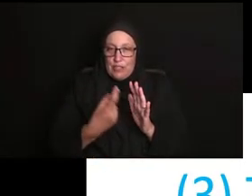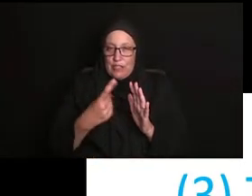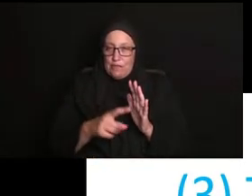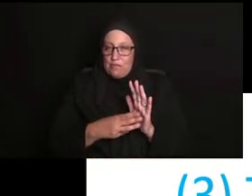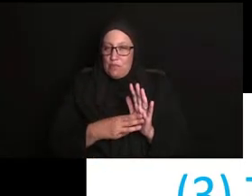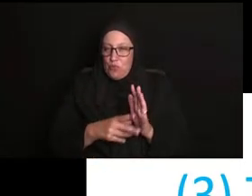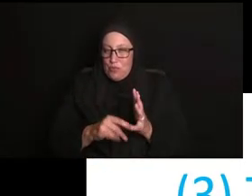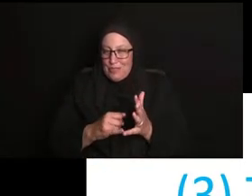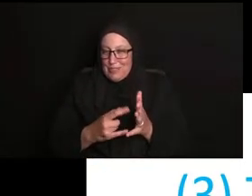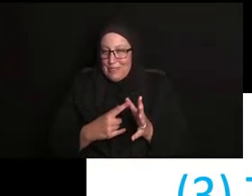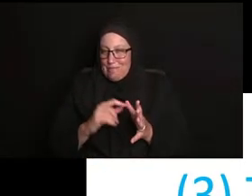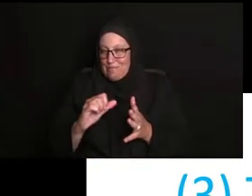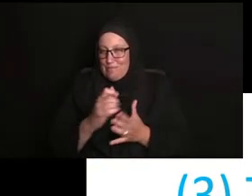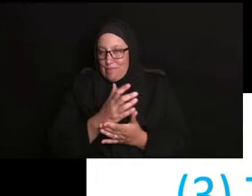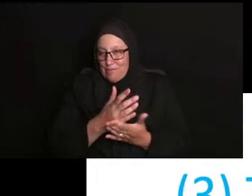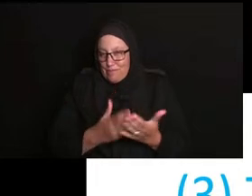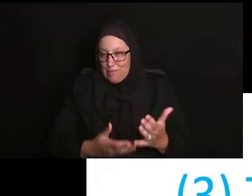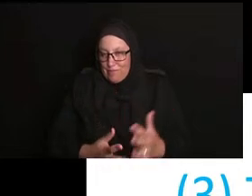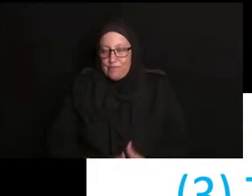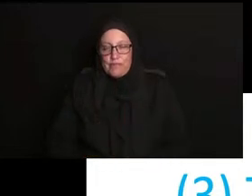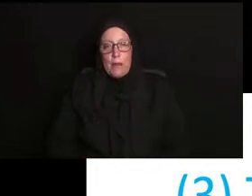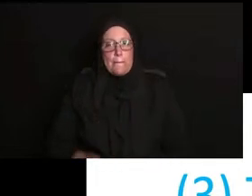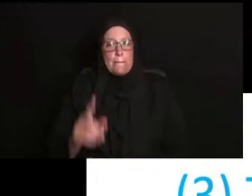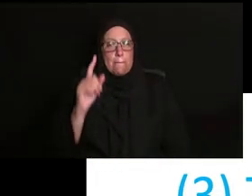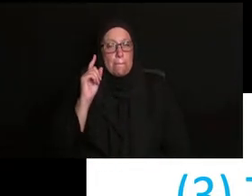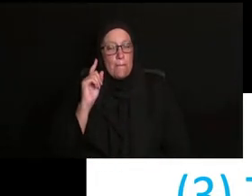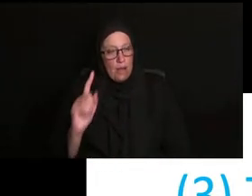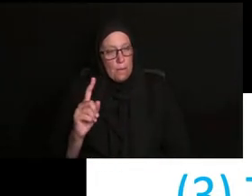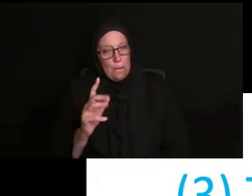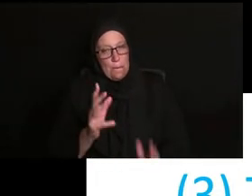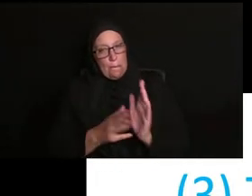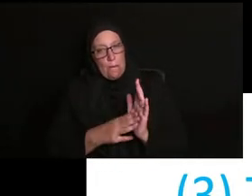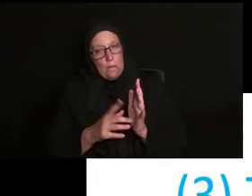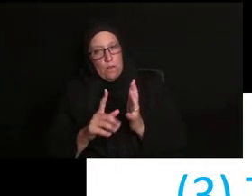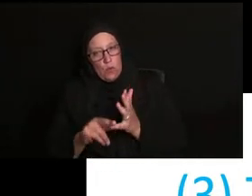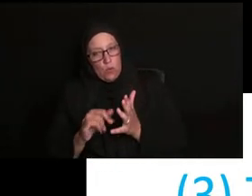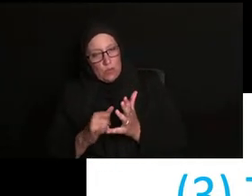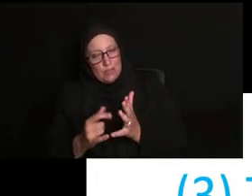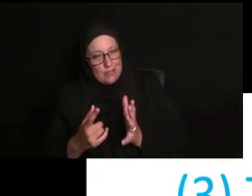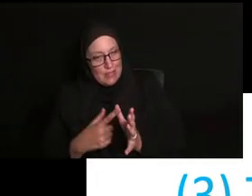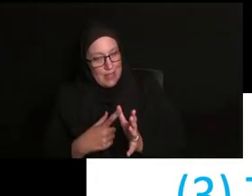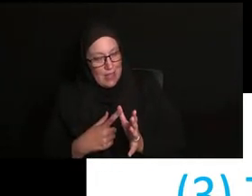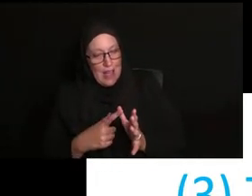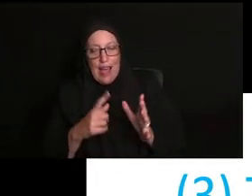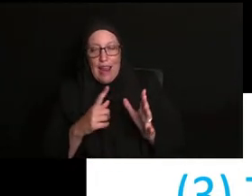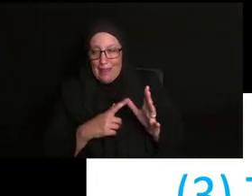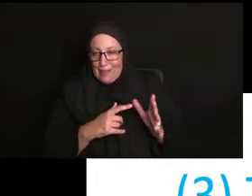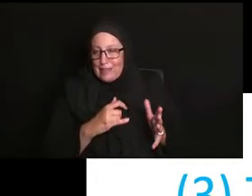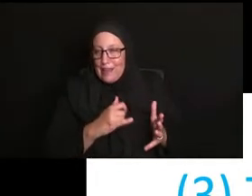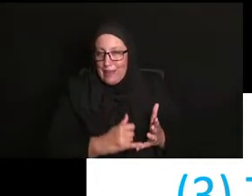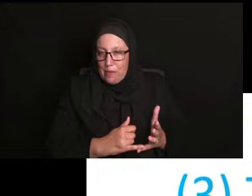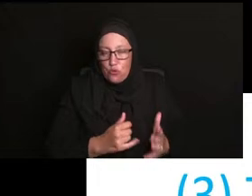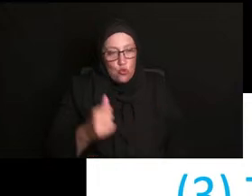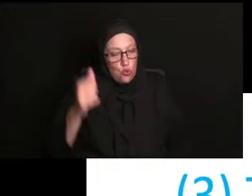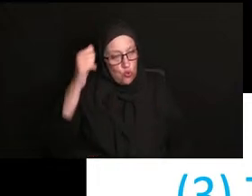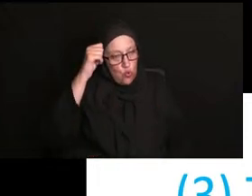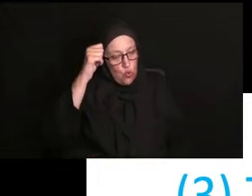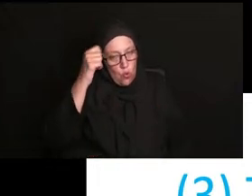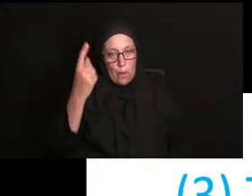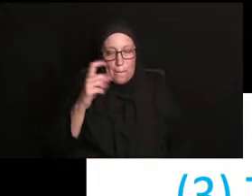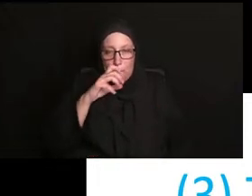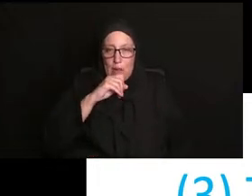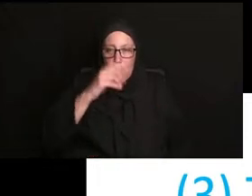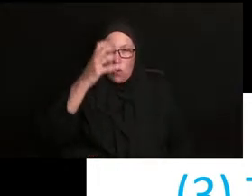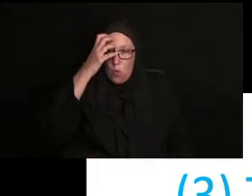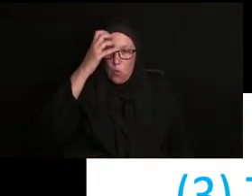here is that Musa alayhi salam, he knew that this wise man, Khidr, was chosen by